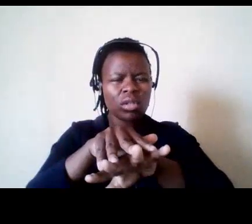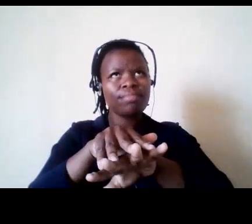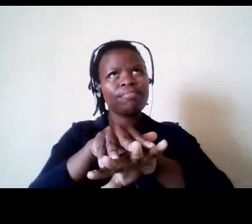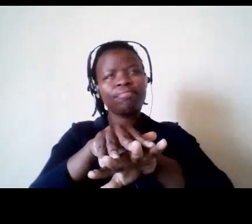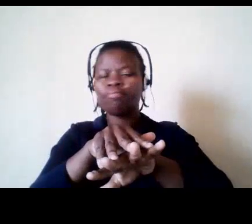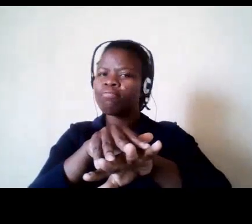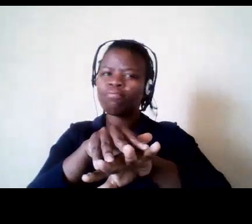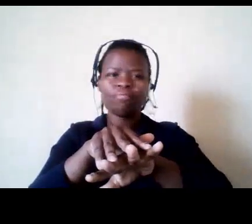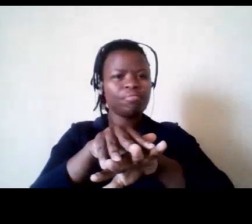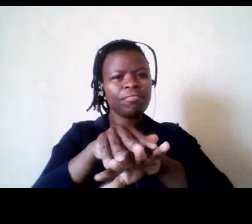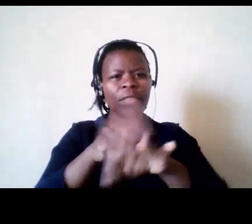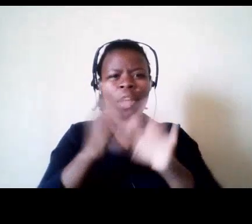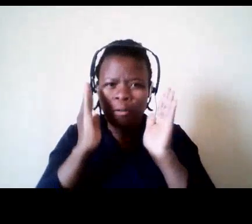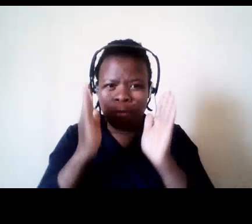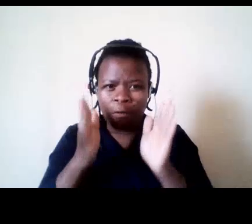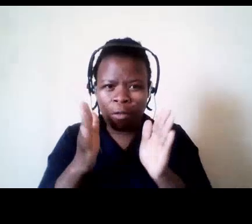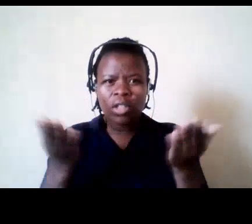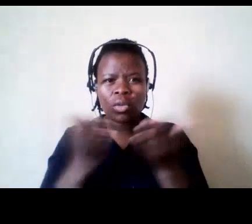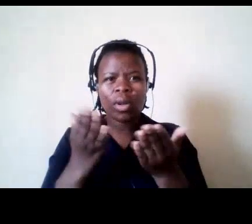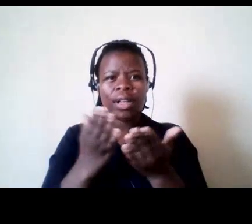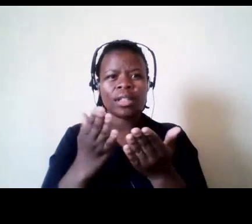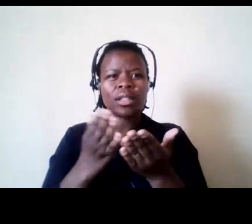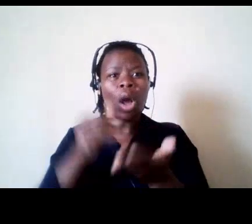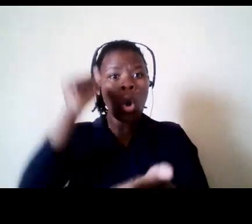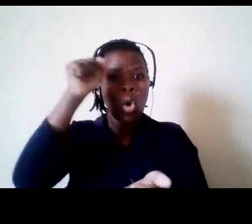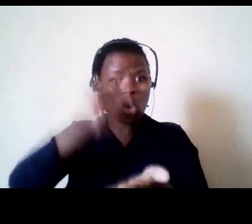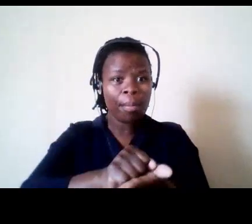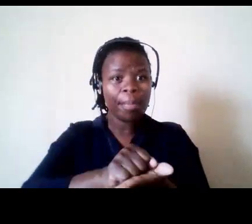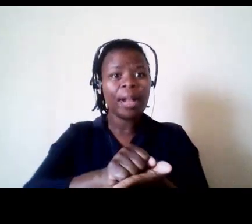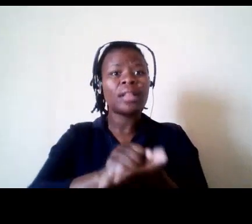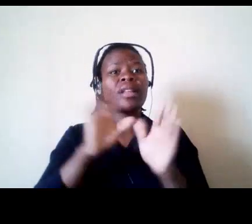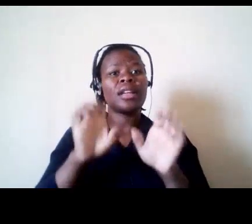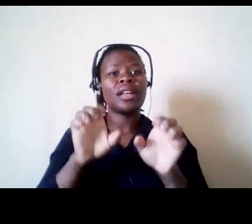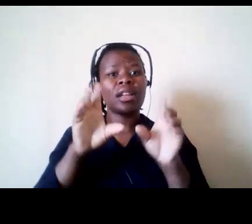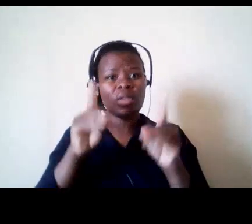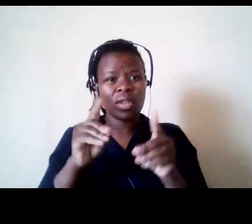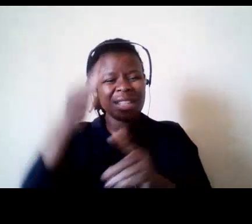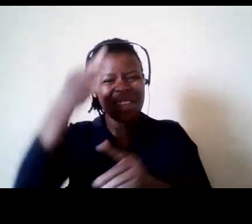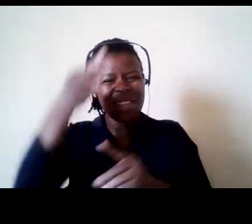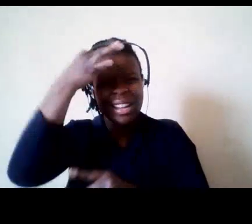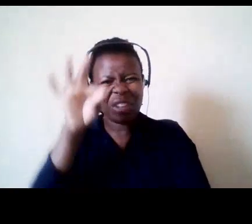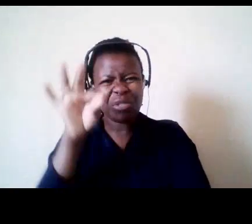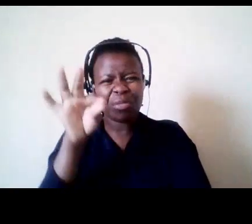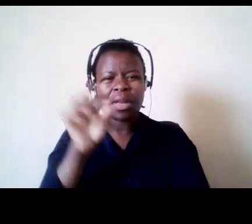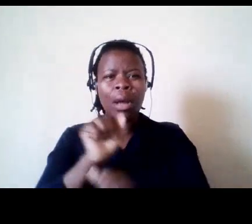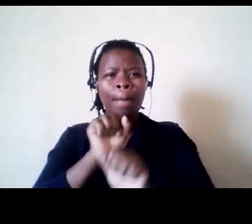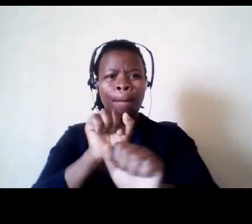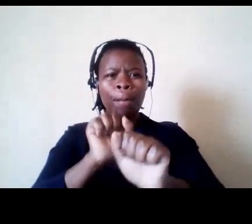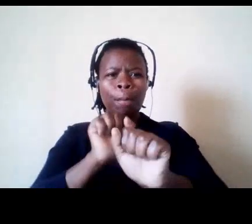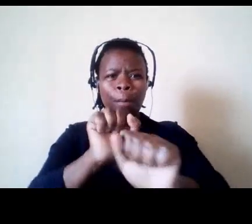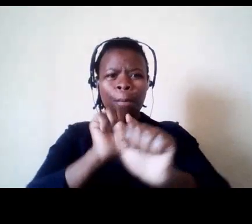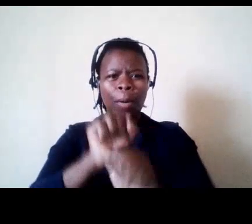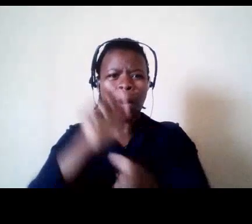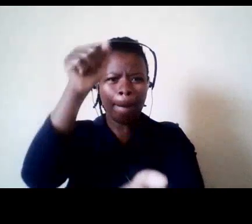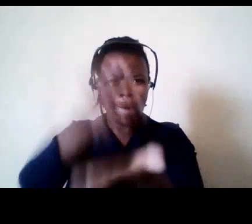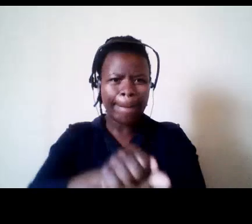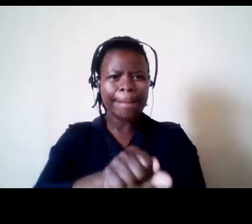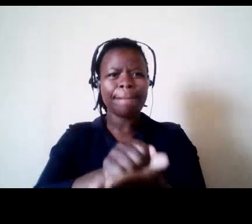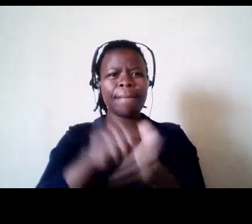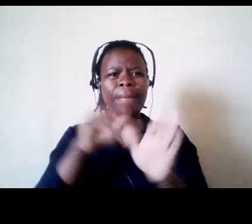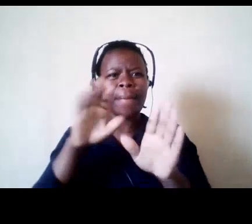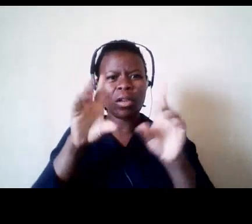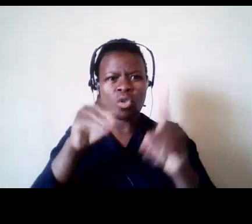focusing on the compulsory education which all children must have. Government has not pushed for the compulsory. All children, they have to go to